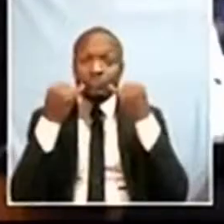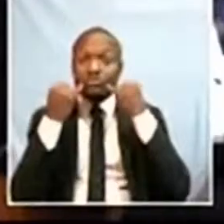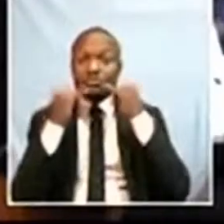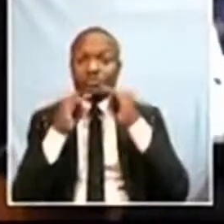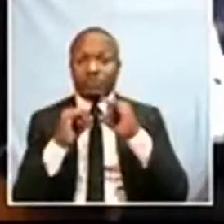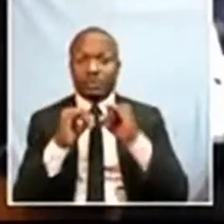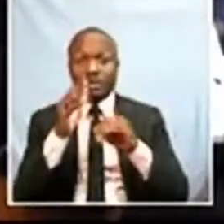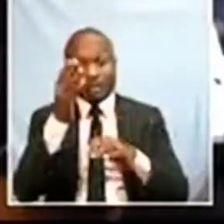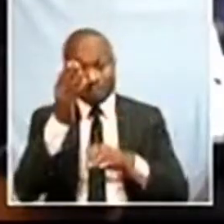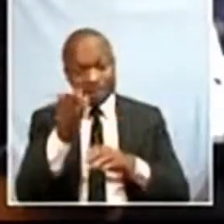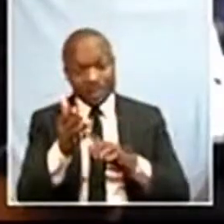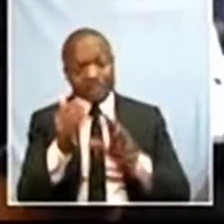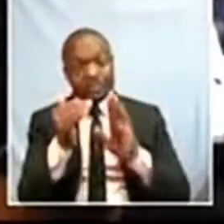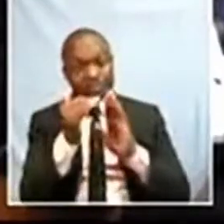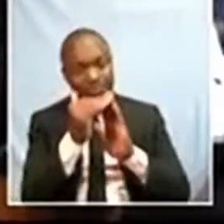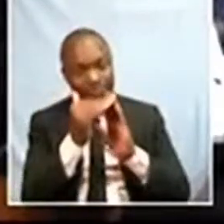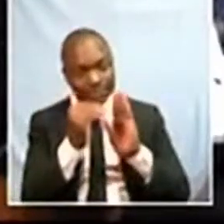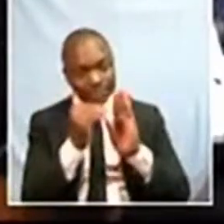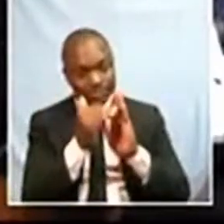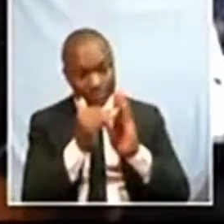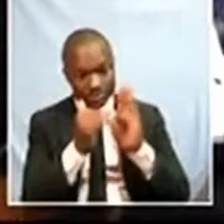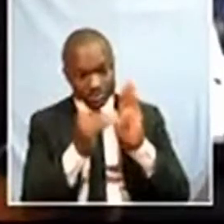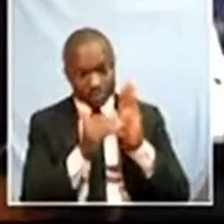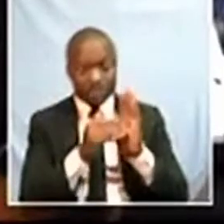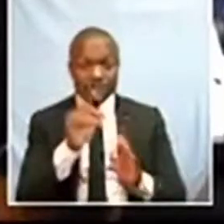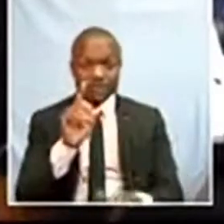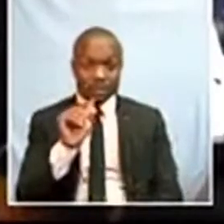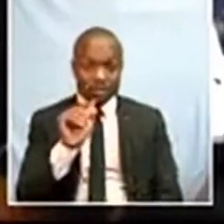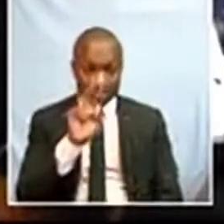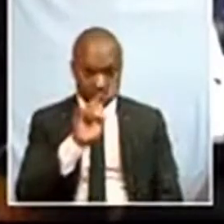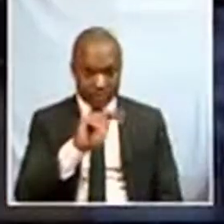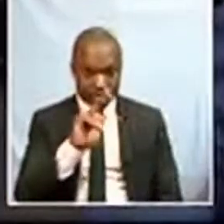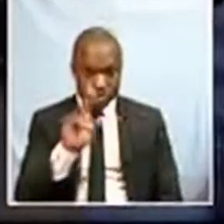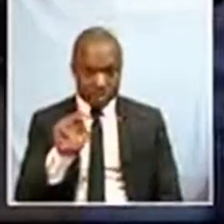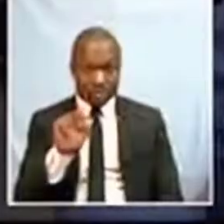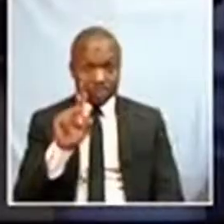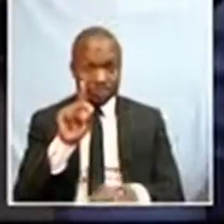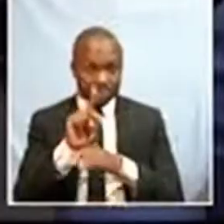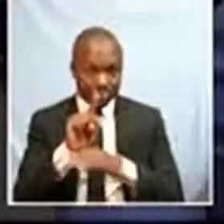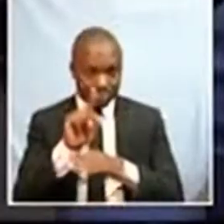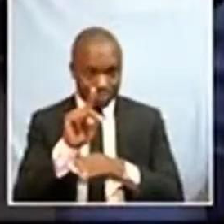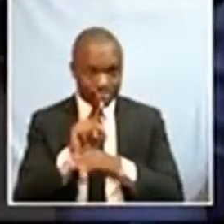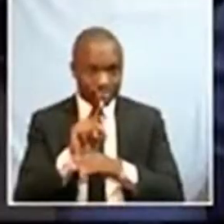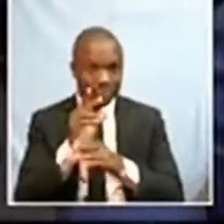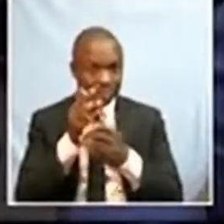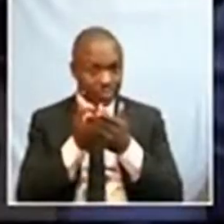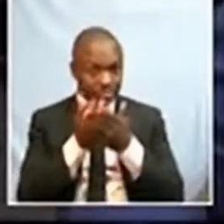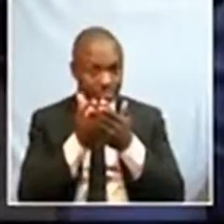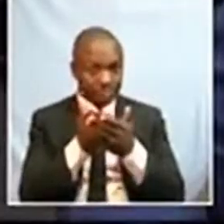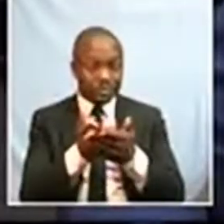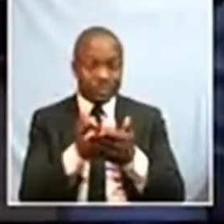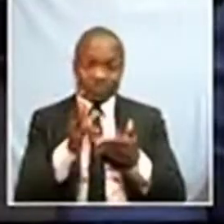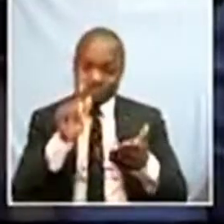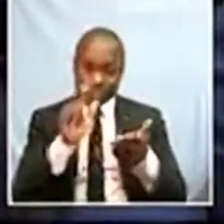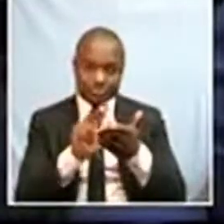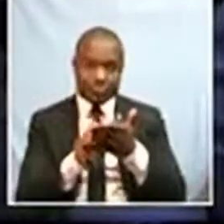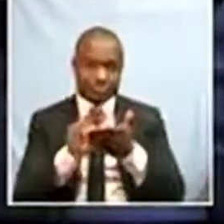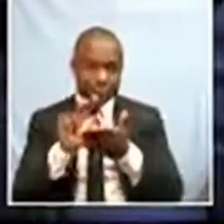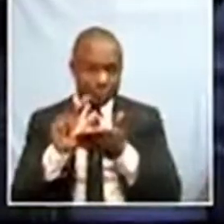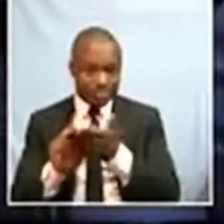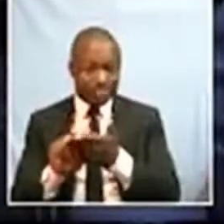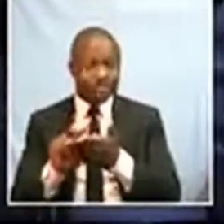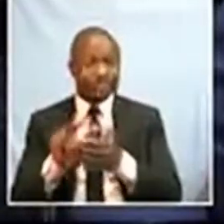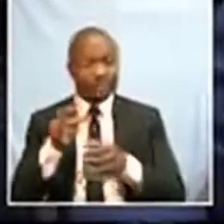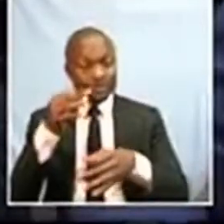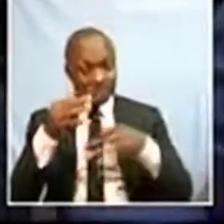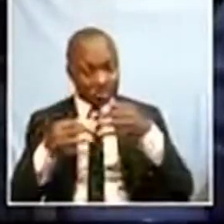there is a list of 2022 projects that were area submitted for approval. And if we